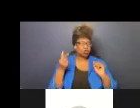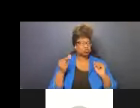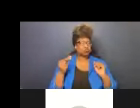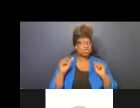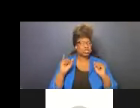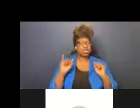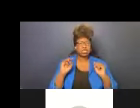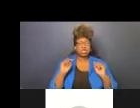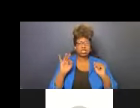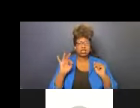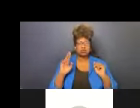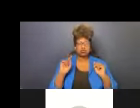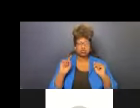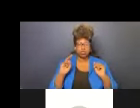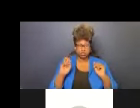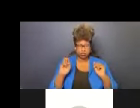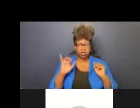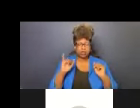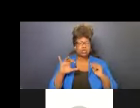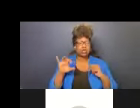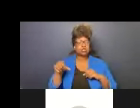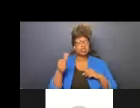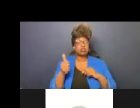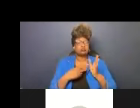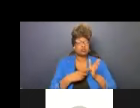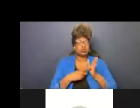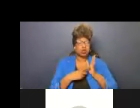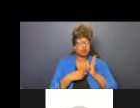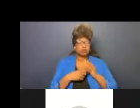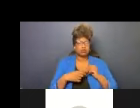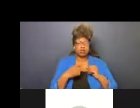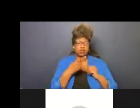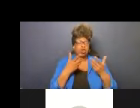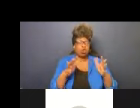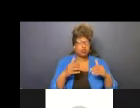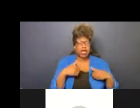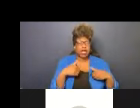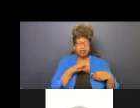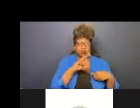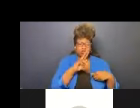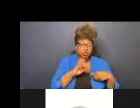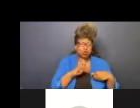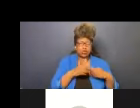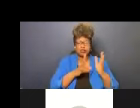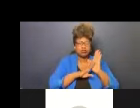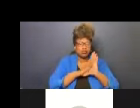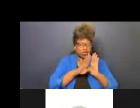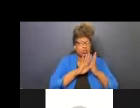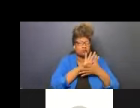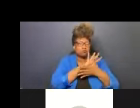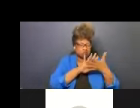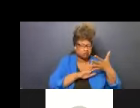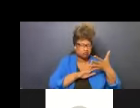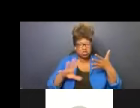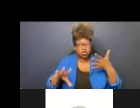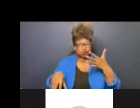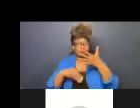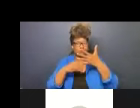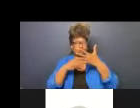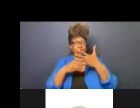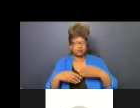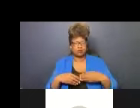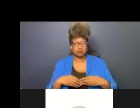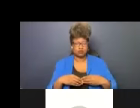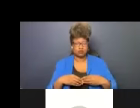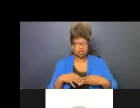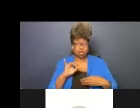an additional requirement on top of whatever the underlying zoning or redevelopment is. We did that